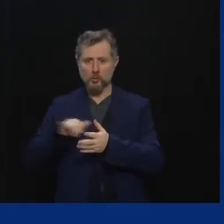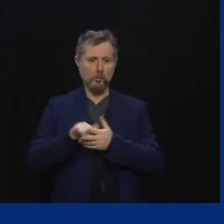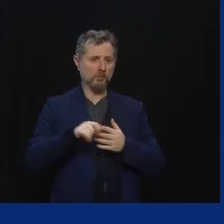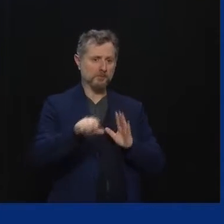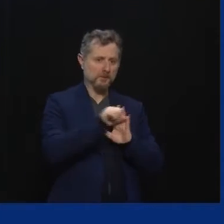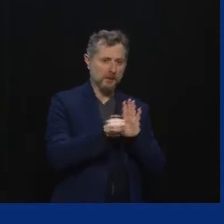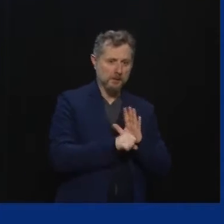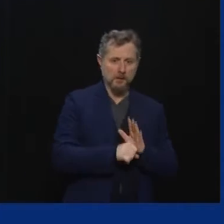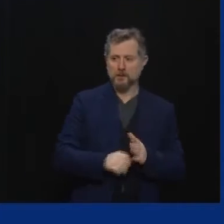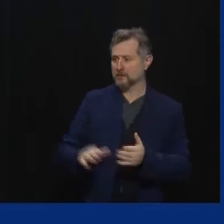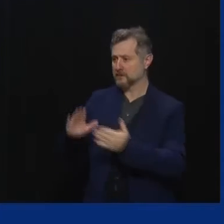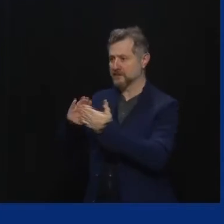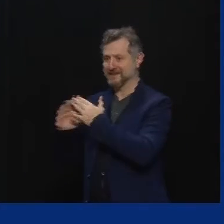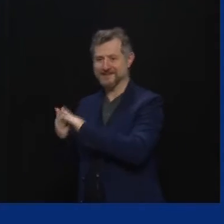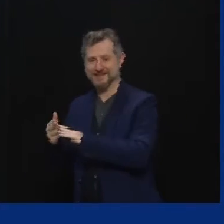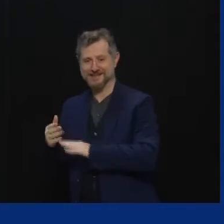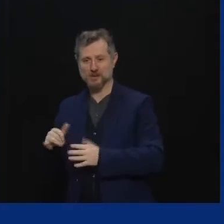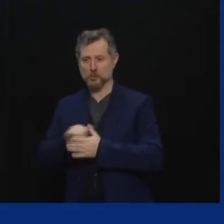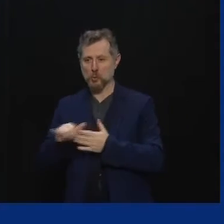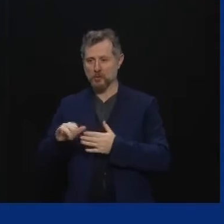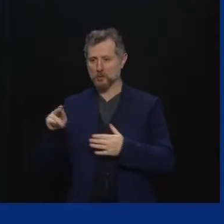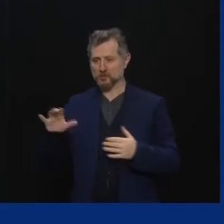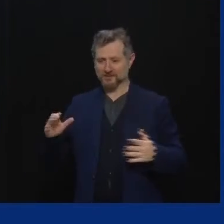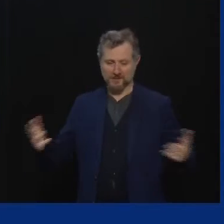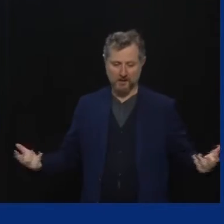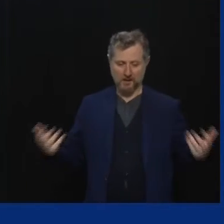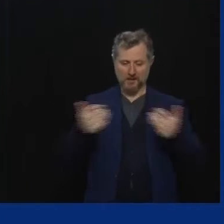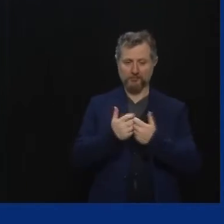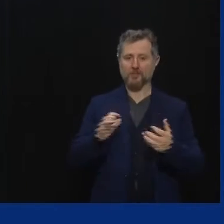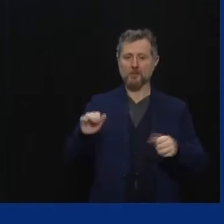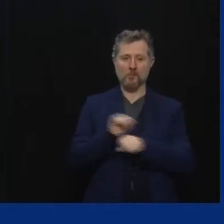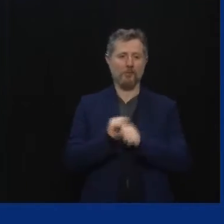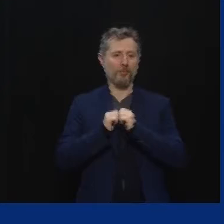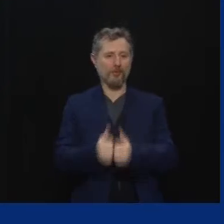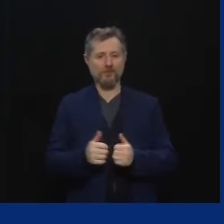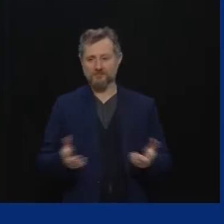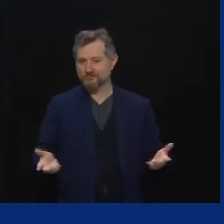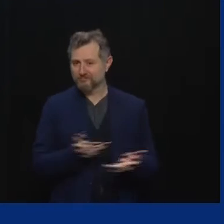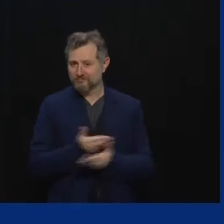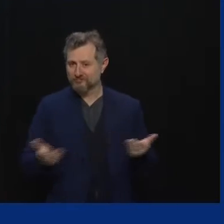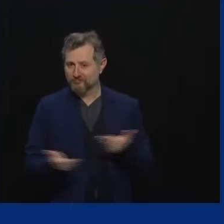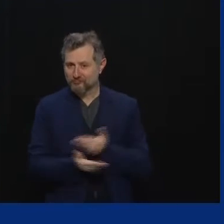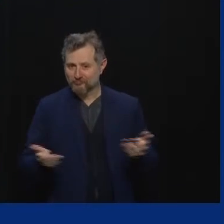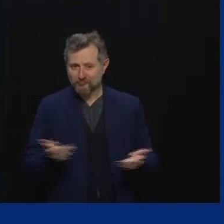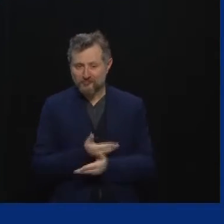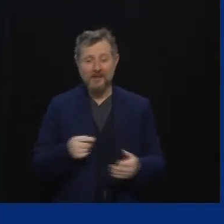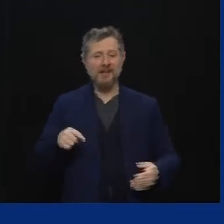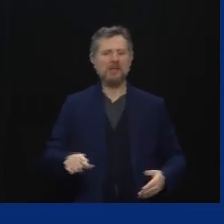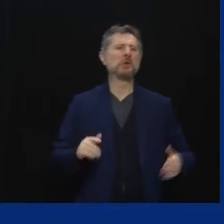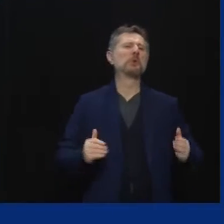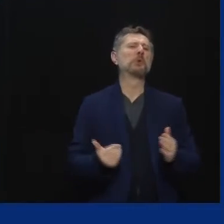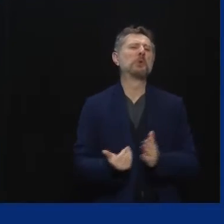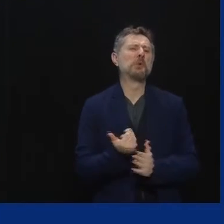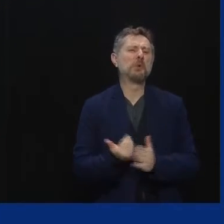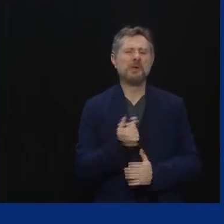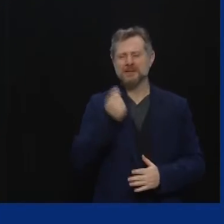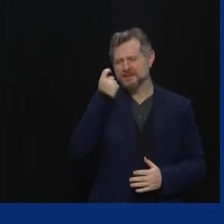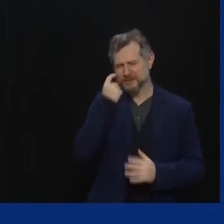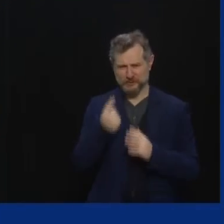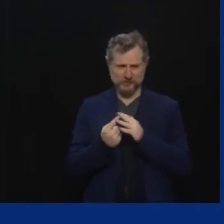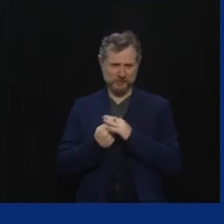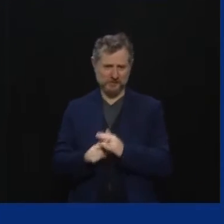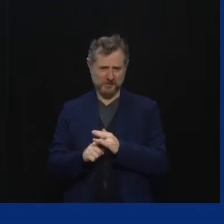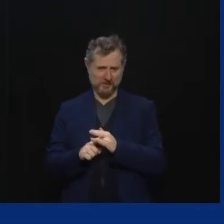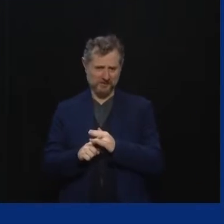city of New York as well. So this is all brand new. The process is just starting. It has not begun yet because this is literally